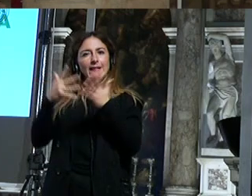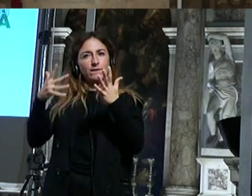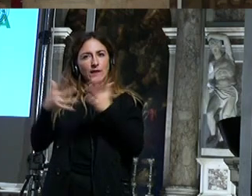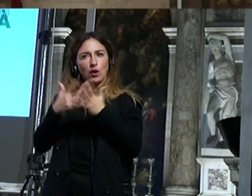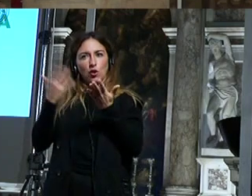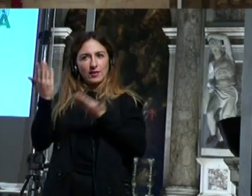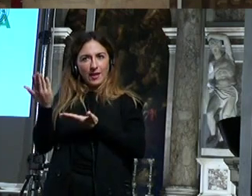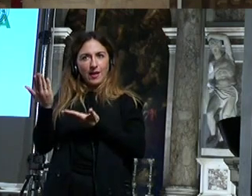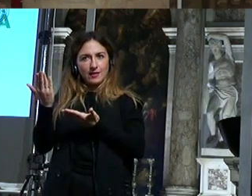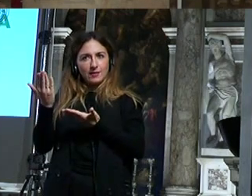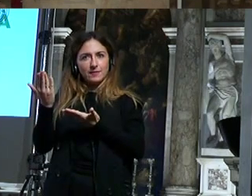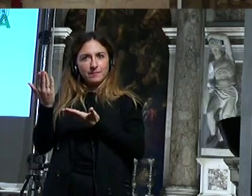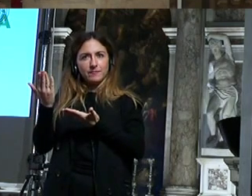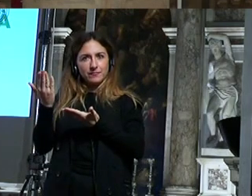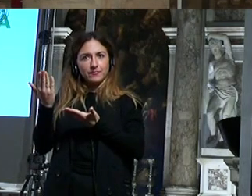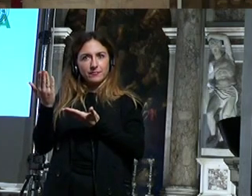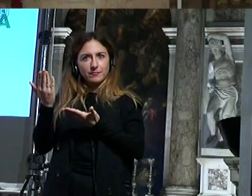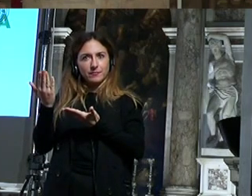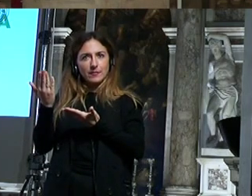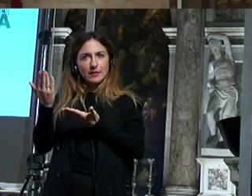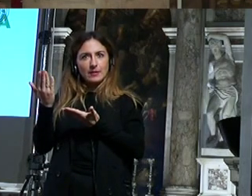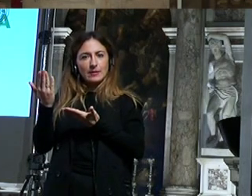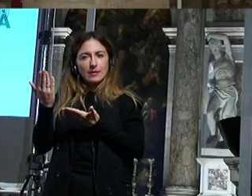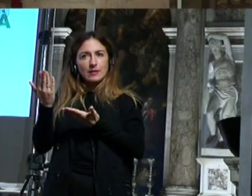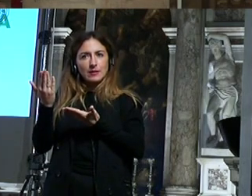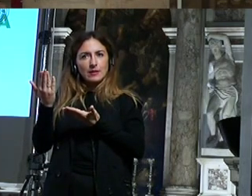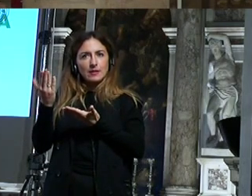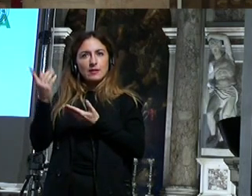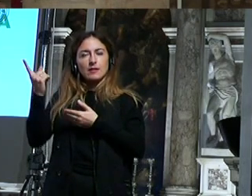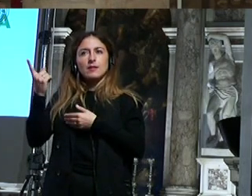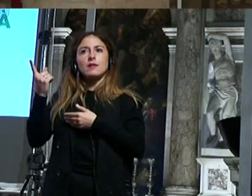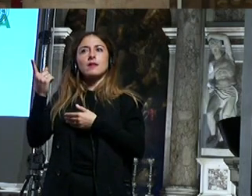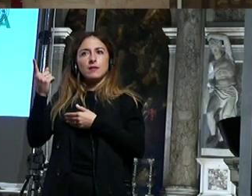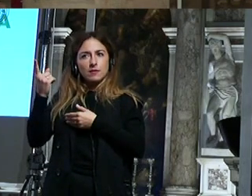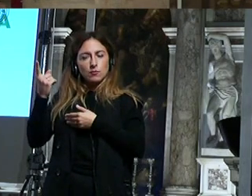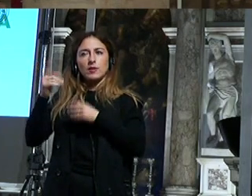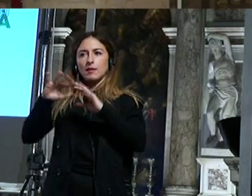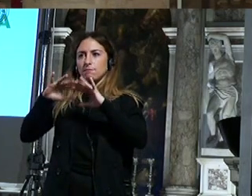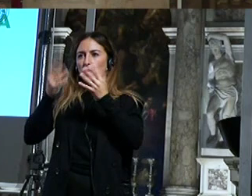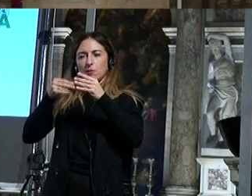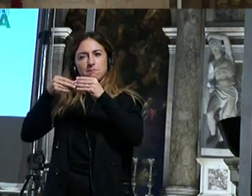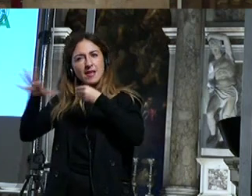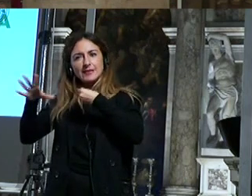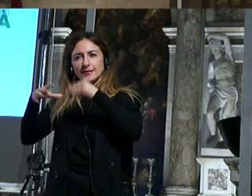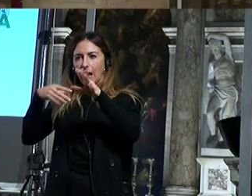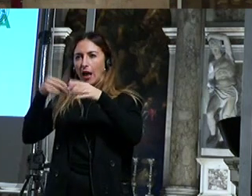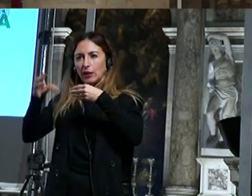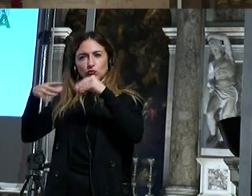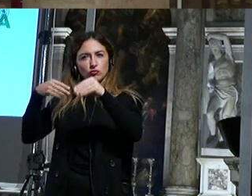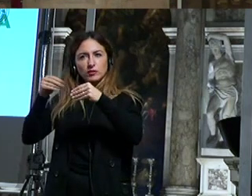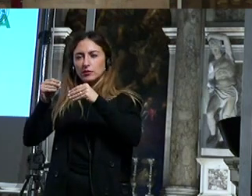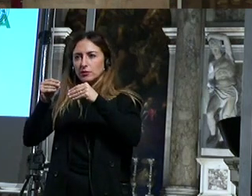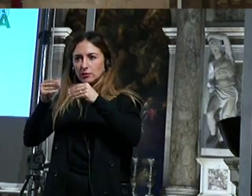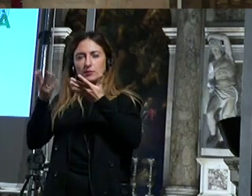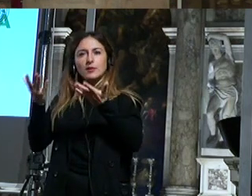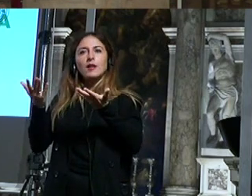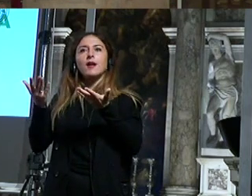world. And it really cheered him up. And it was this extraordinary moment of life,